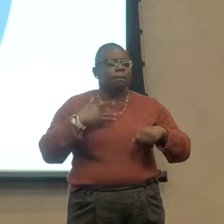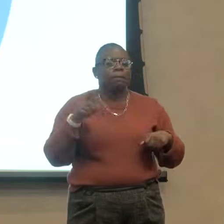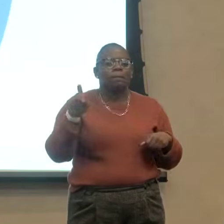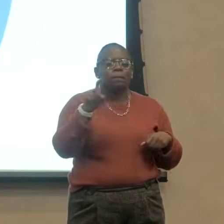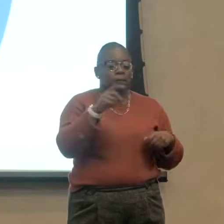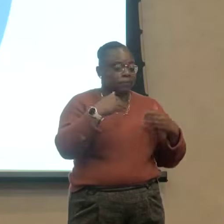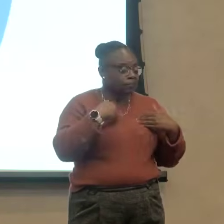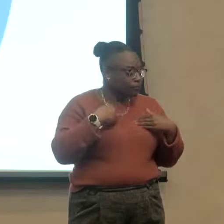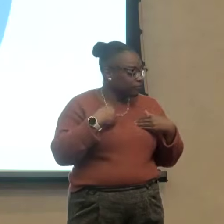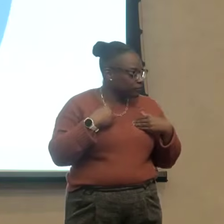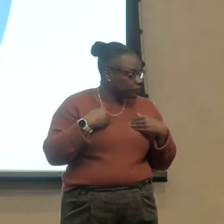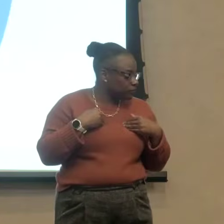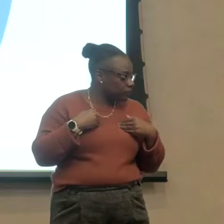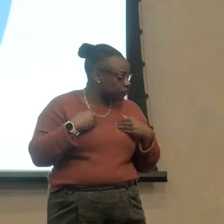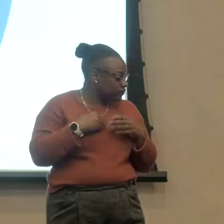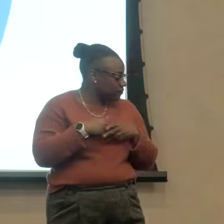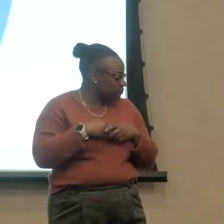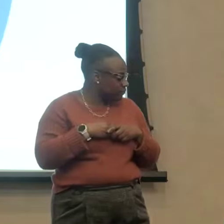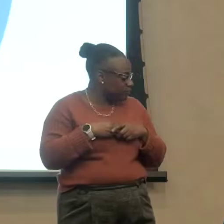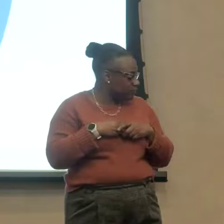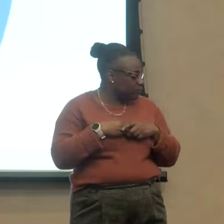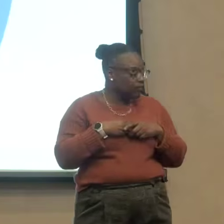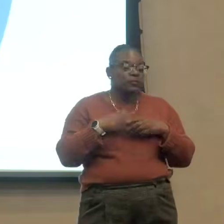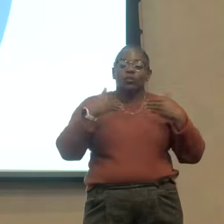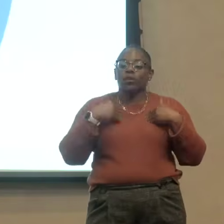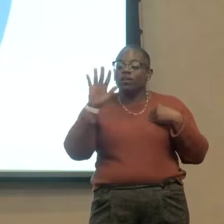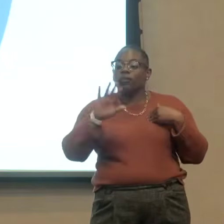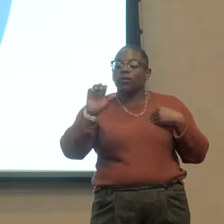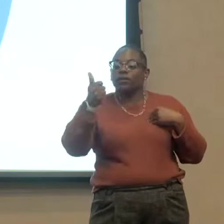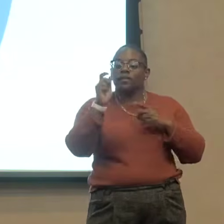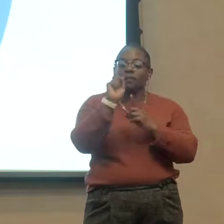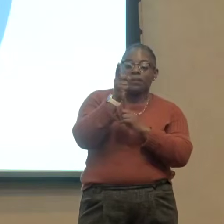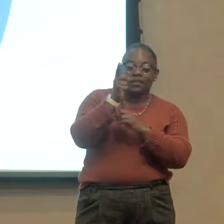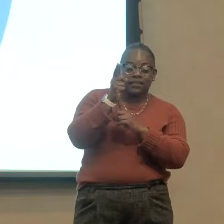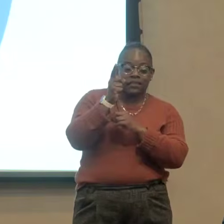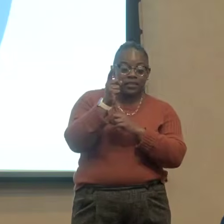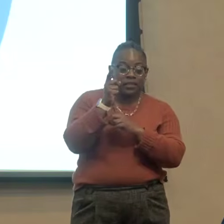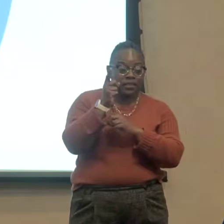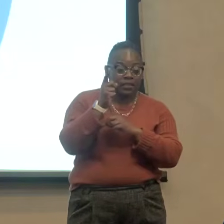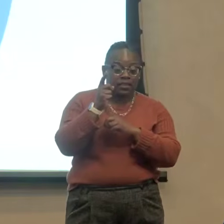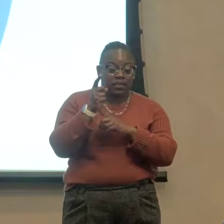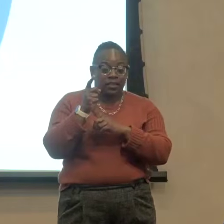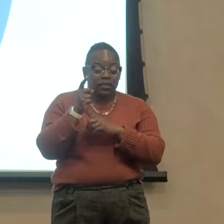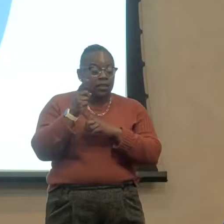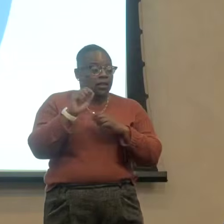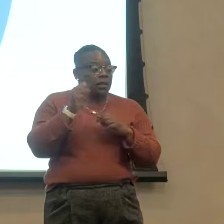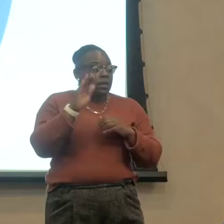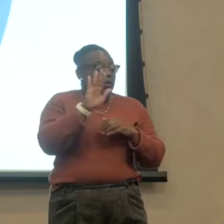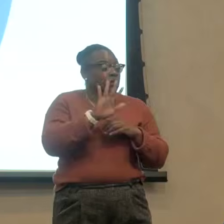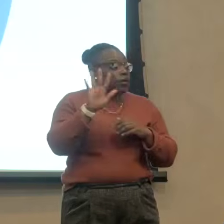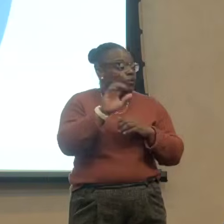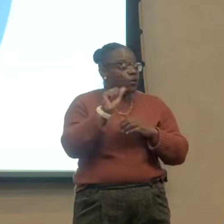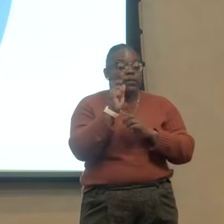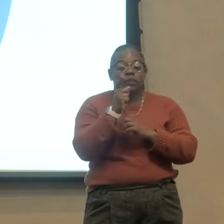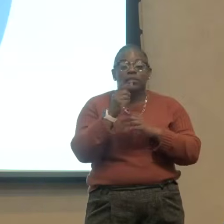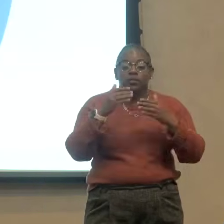We have some time. Okay, so we have about 10 minutes. A couple more. Yeah, I have a couple. Oh, we're getting a few